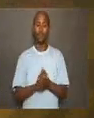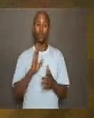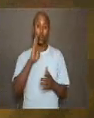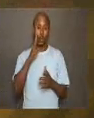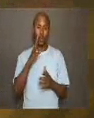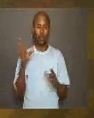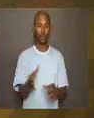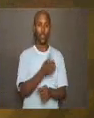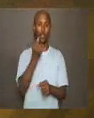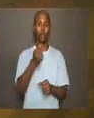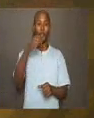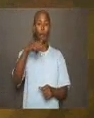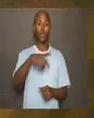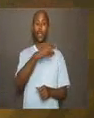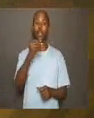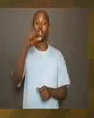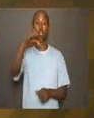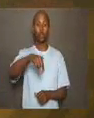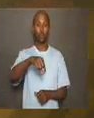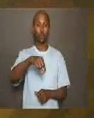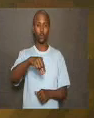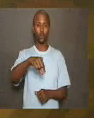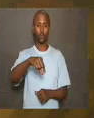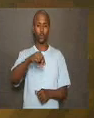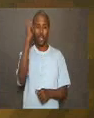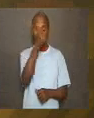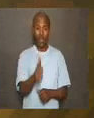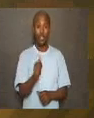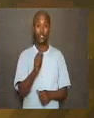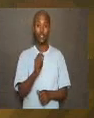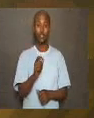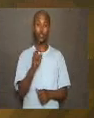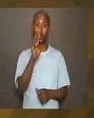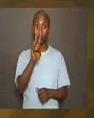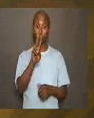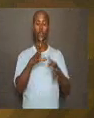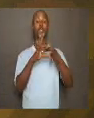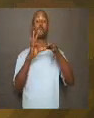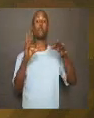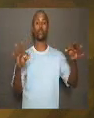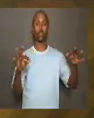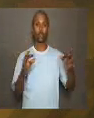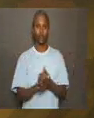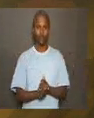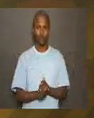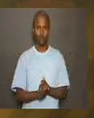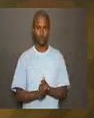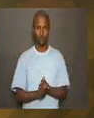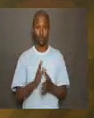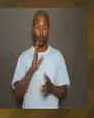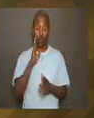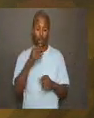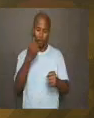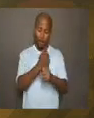We will take P and Q to be any two propositions. We